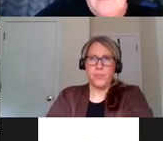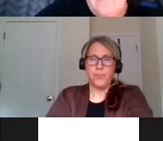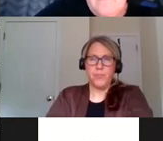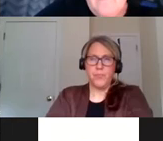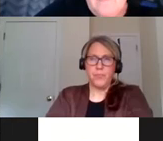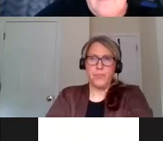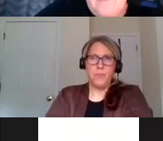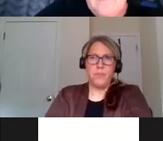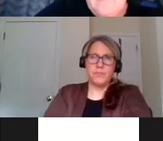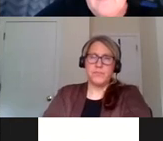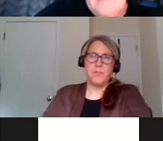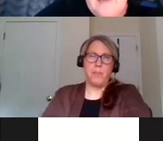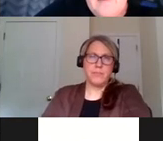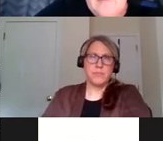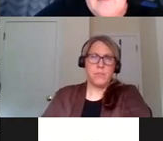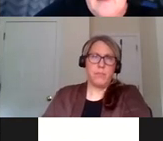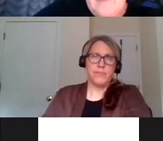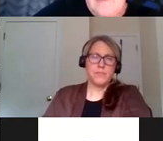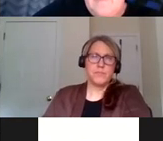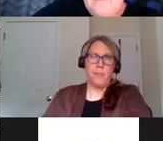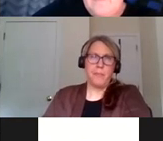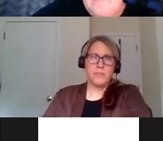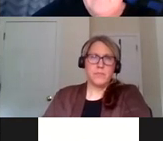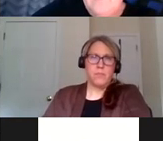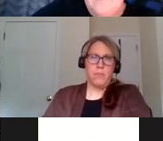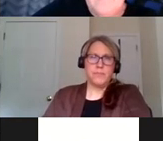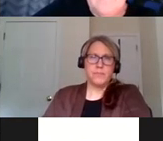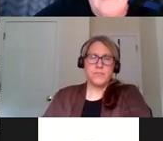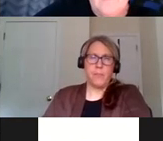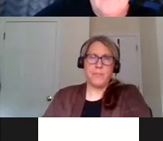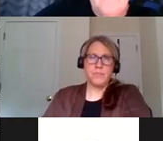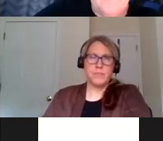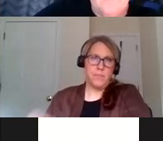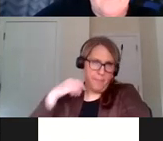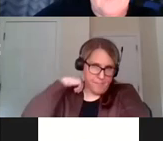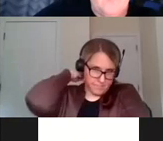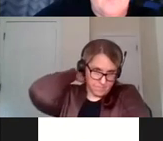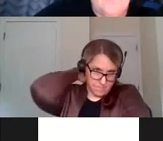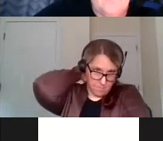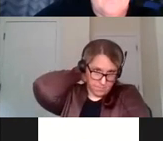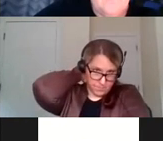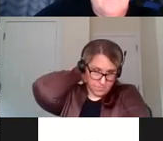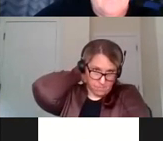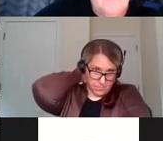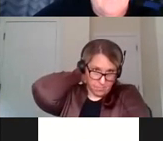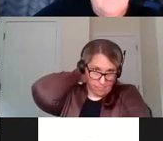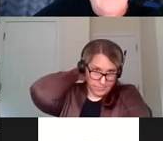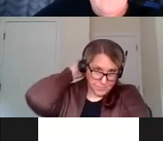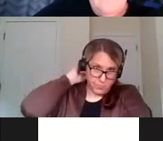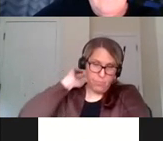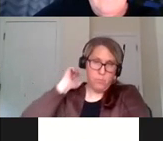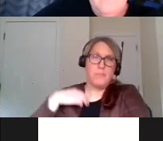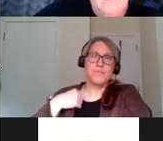this a lot to test to see how documents are. Okay. Vertical 0